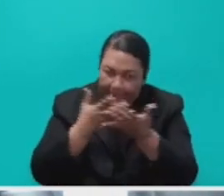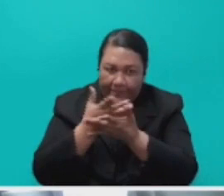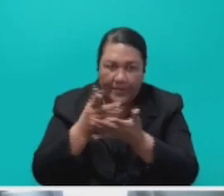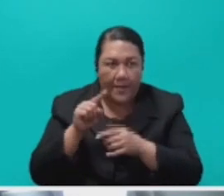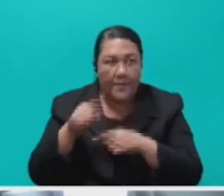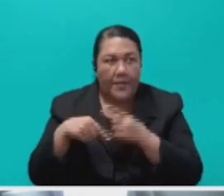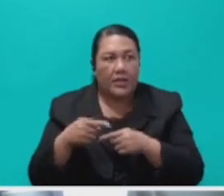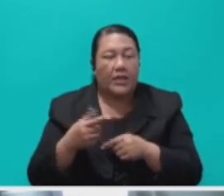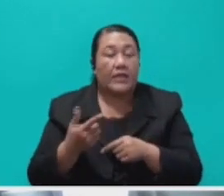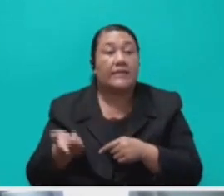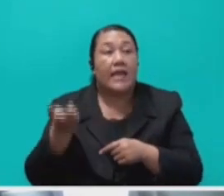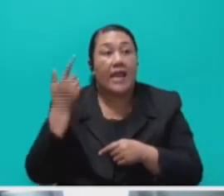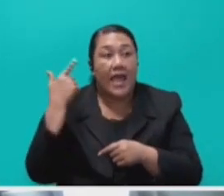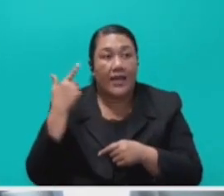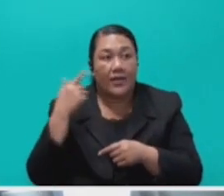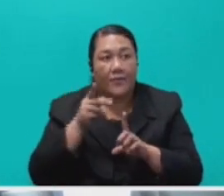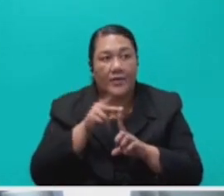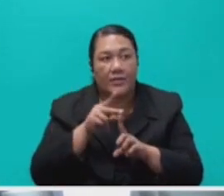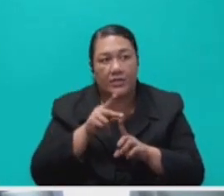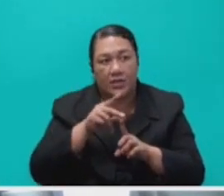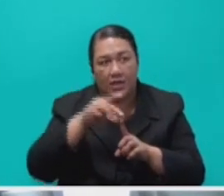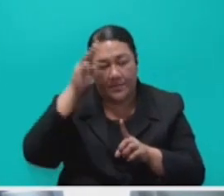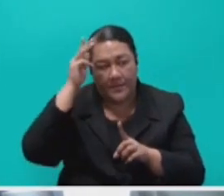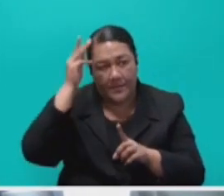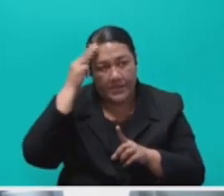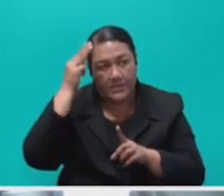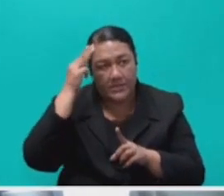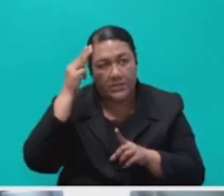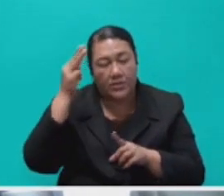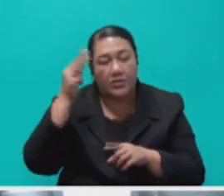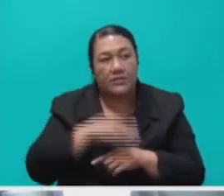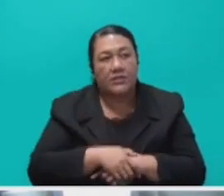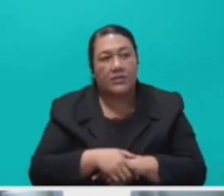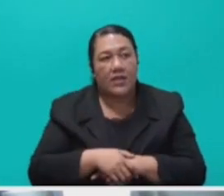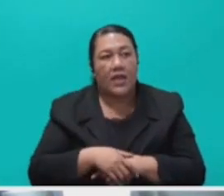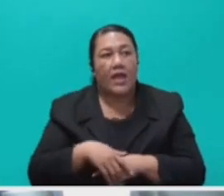is lack of political maturity and economic inequality.